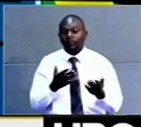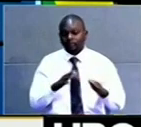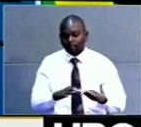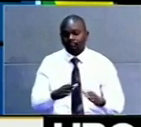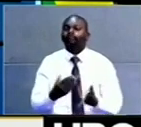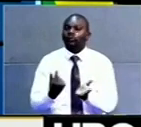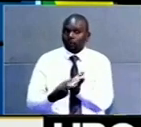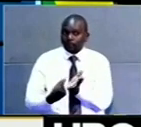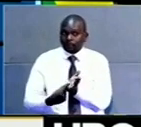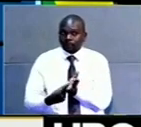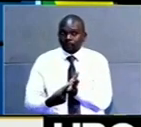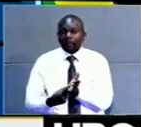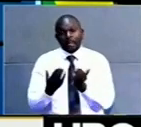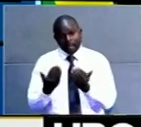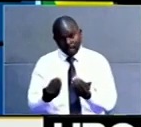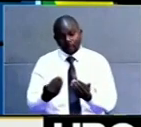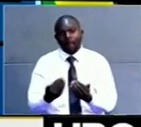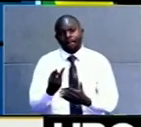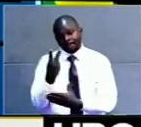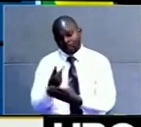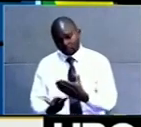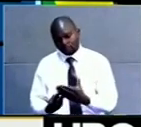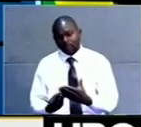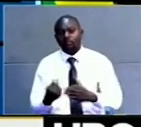Ugandans, you have now tested both scenarios.